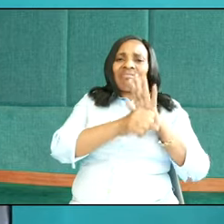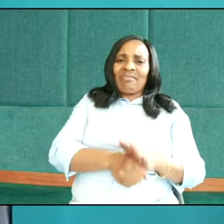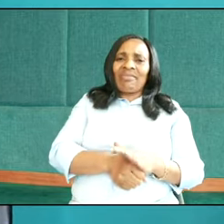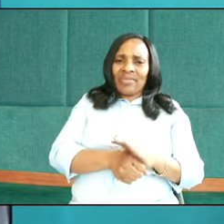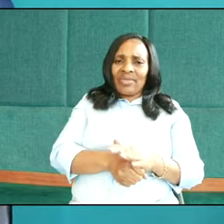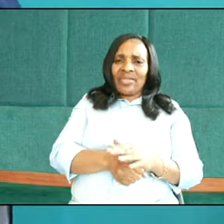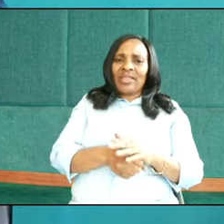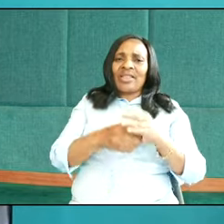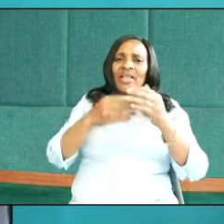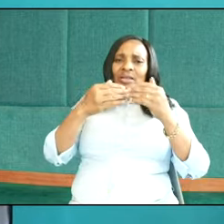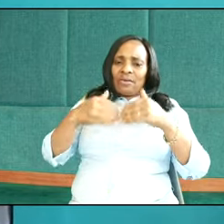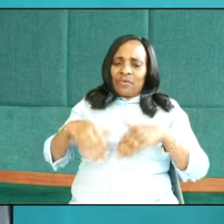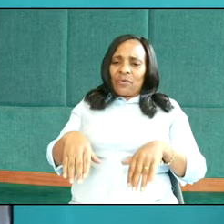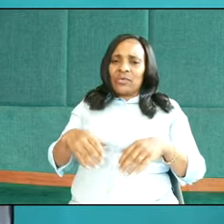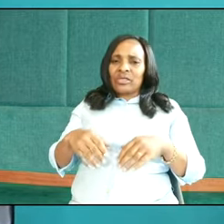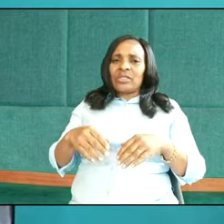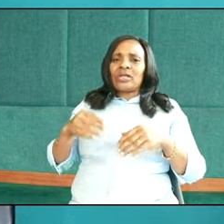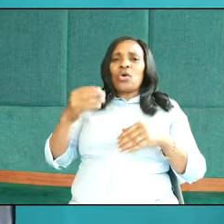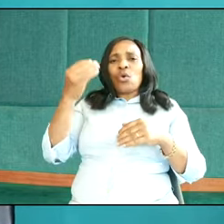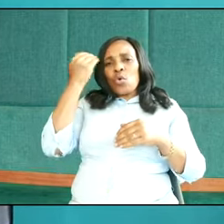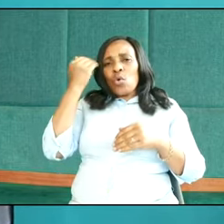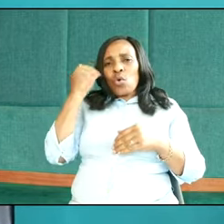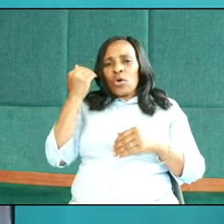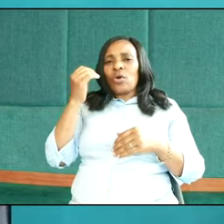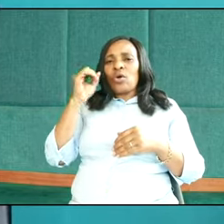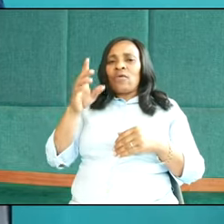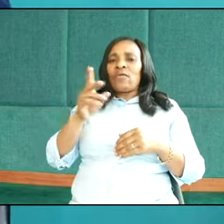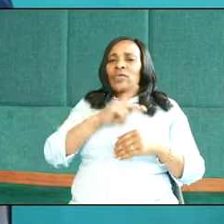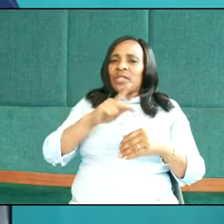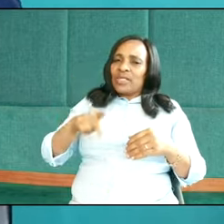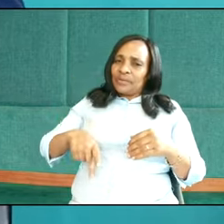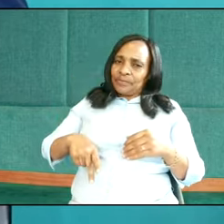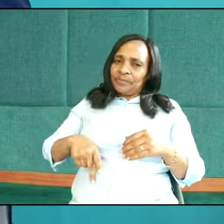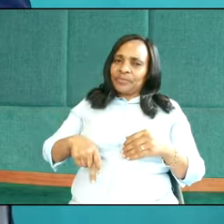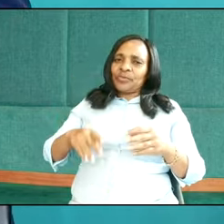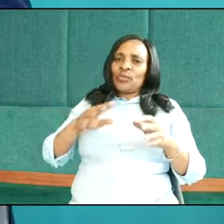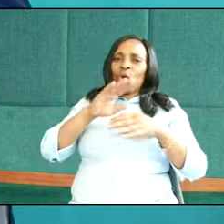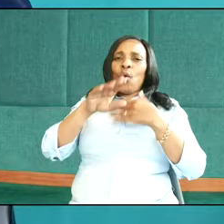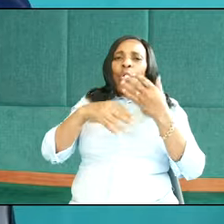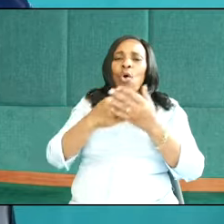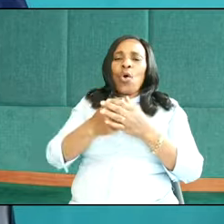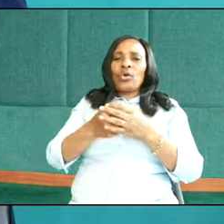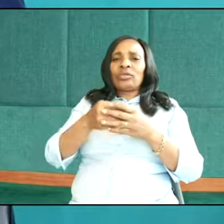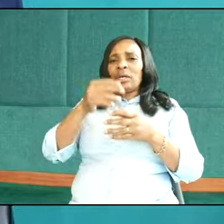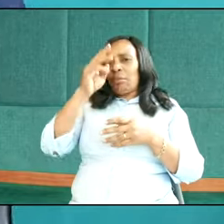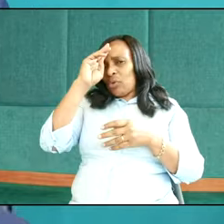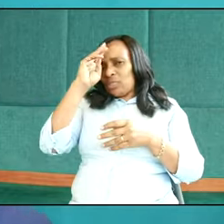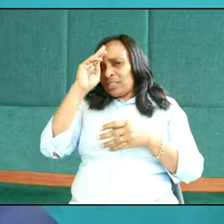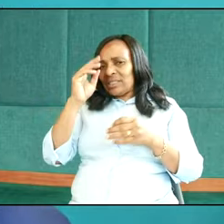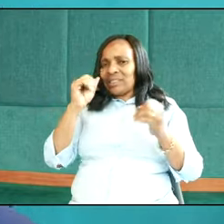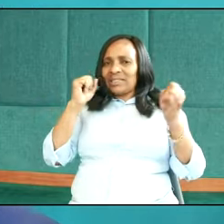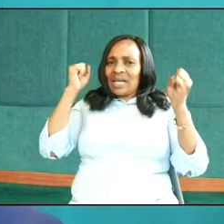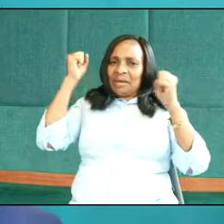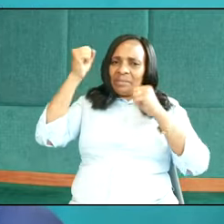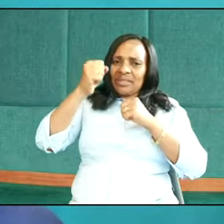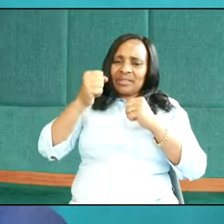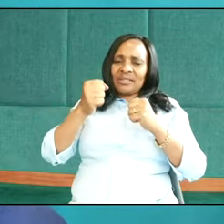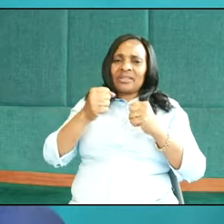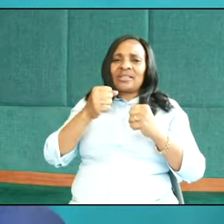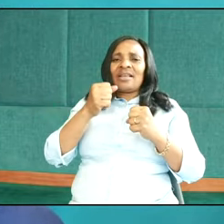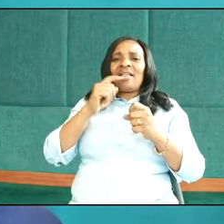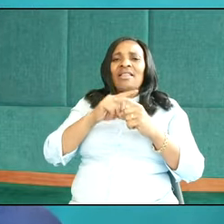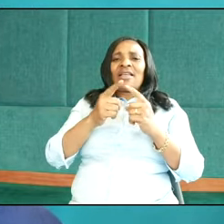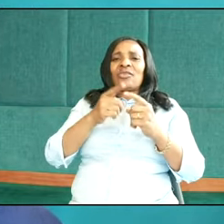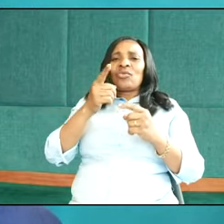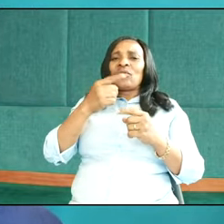In front of, you can imagine the court of King Arthur. You know, you can imagine all the generals are there. What I usually like